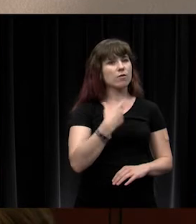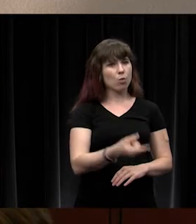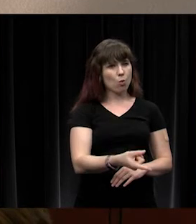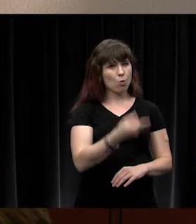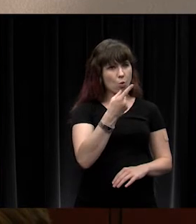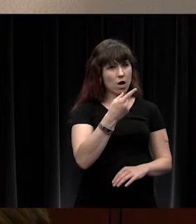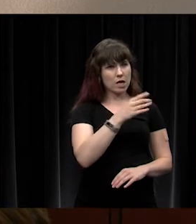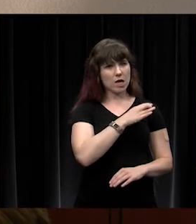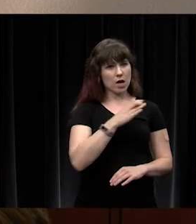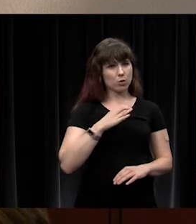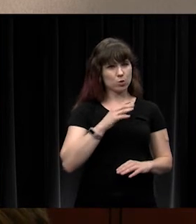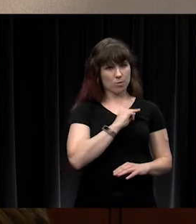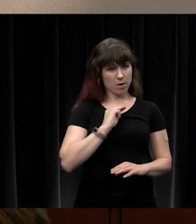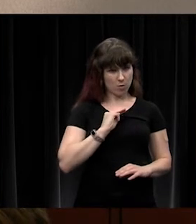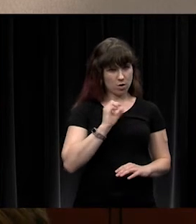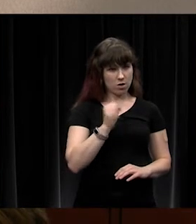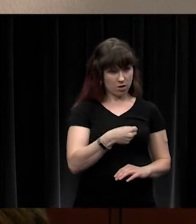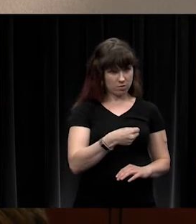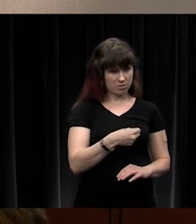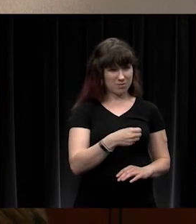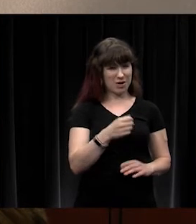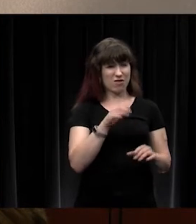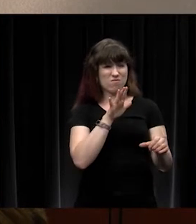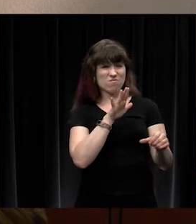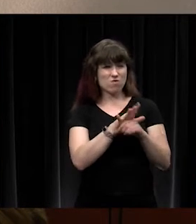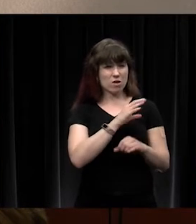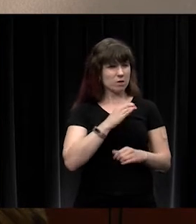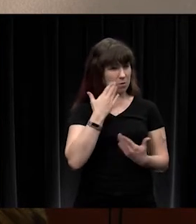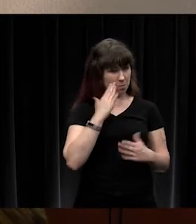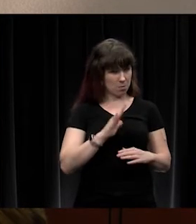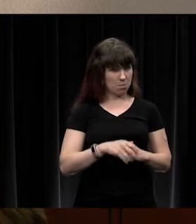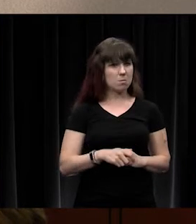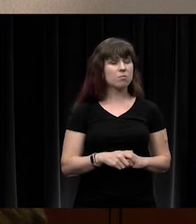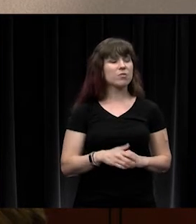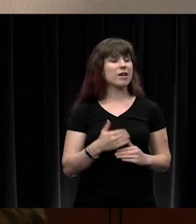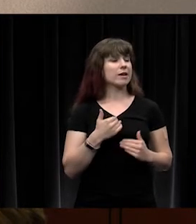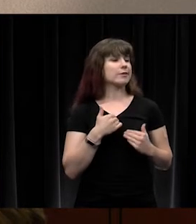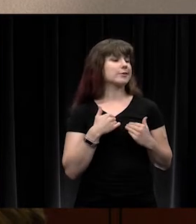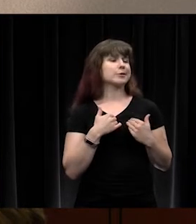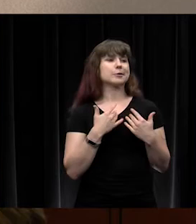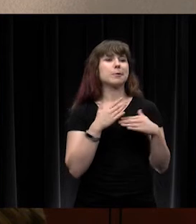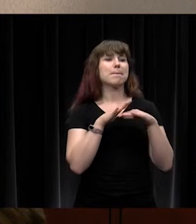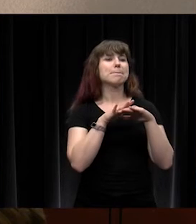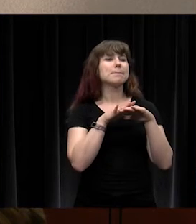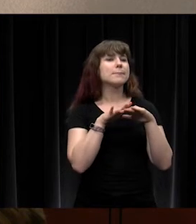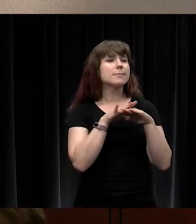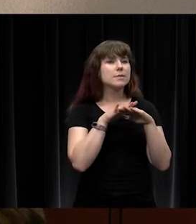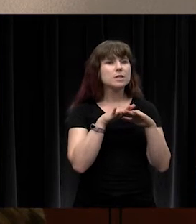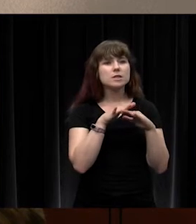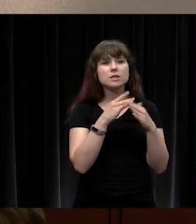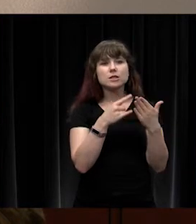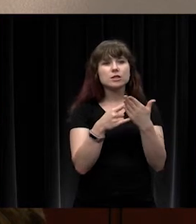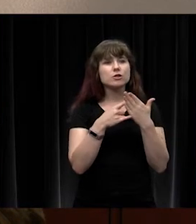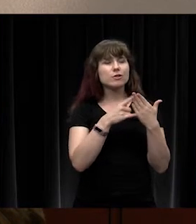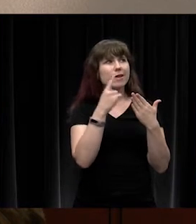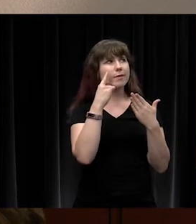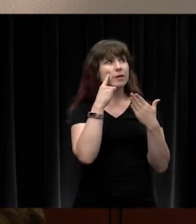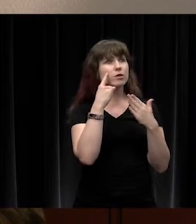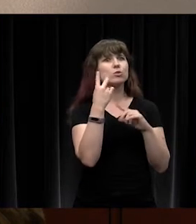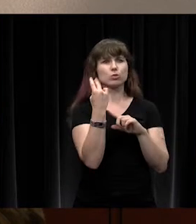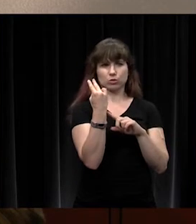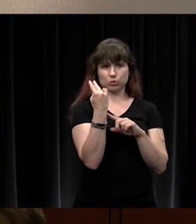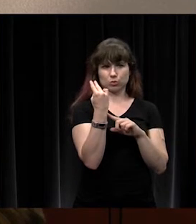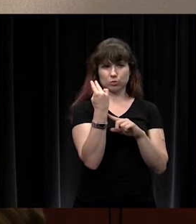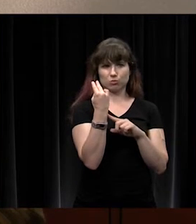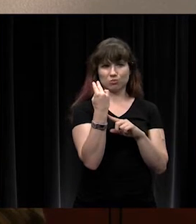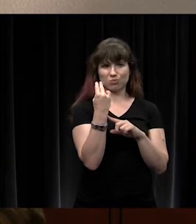and they seem very pleased with it. We had very preliminary discussions when we had our joint meeting, I think 2 years ago,